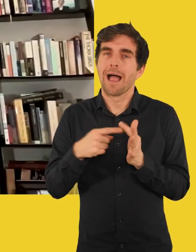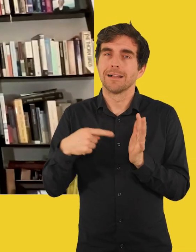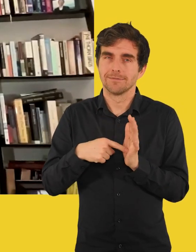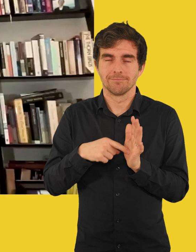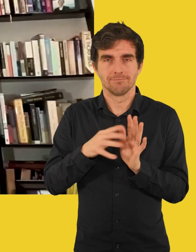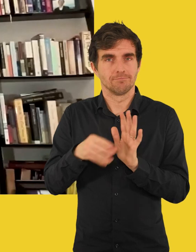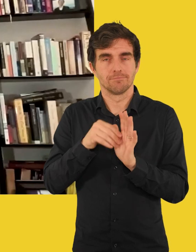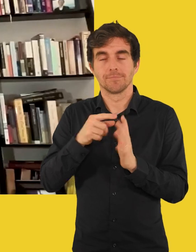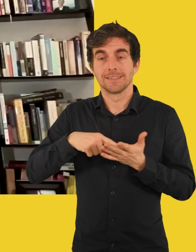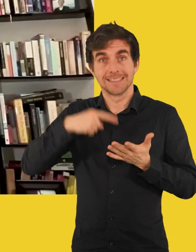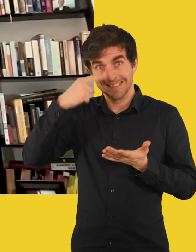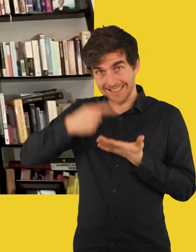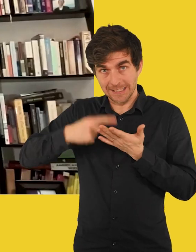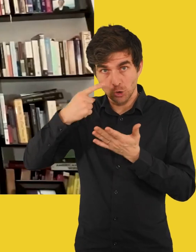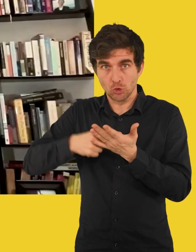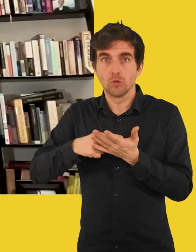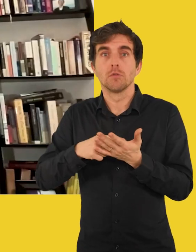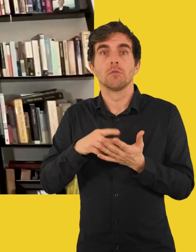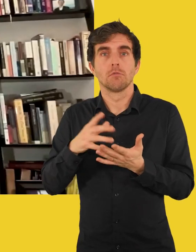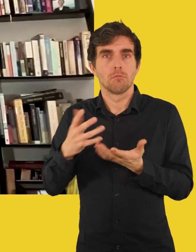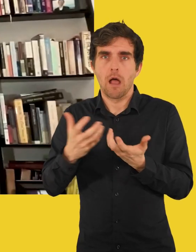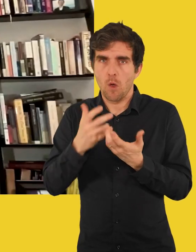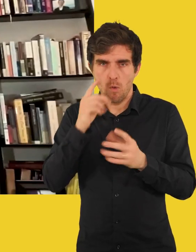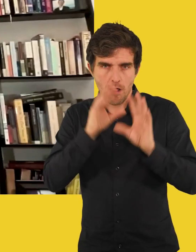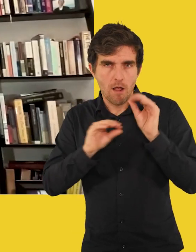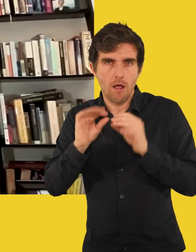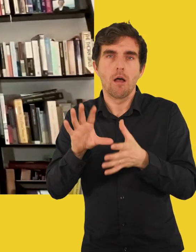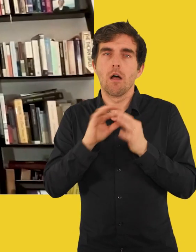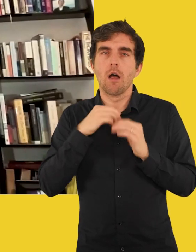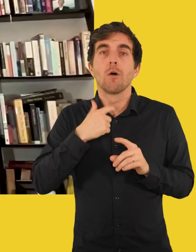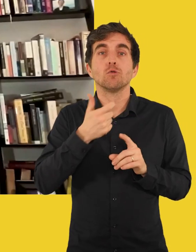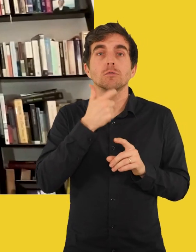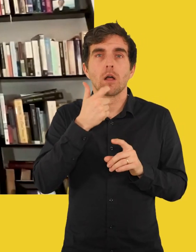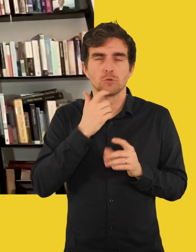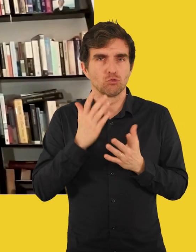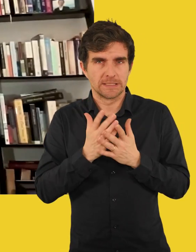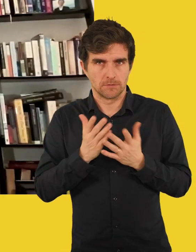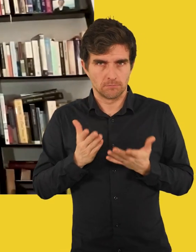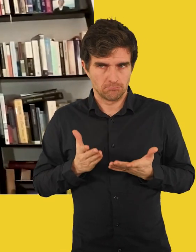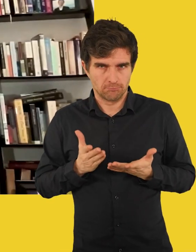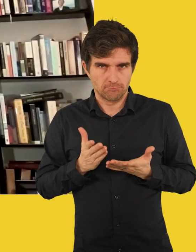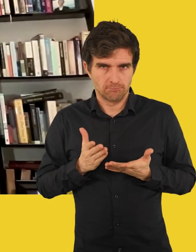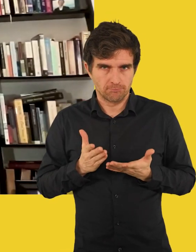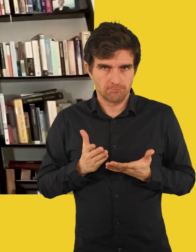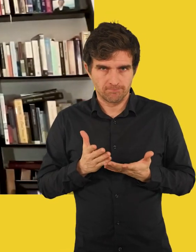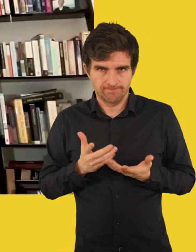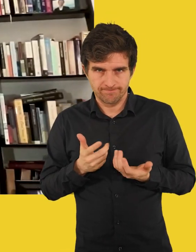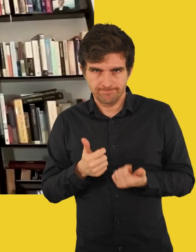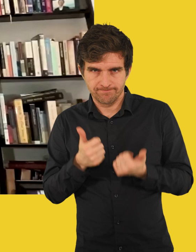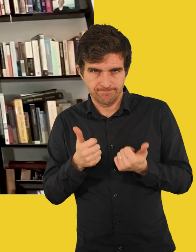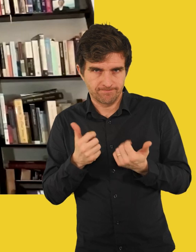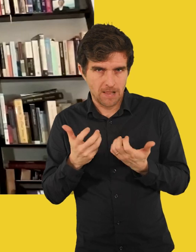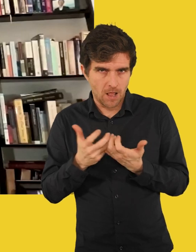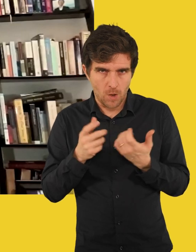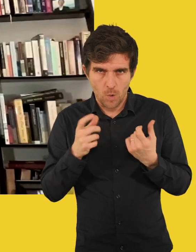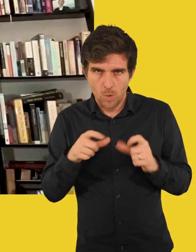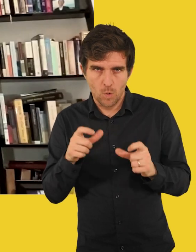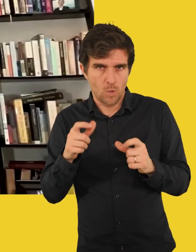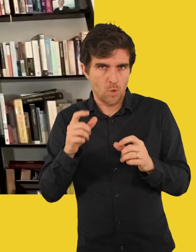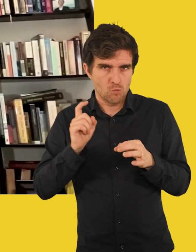the widget, which is like a decision-making tool or a way to play with the donut in a really qualitative way to assess how it might